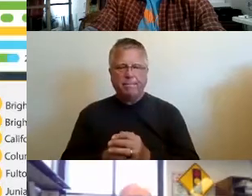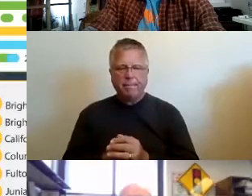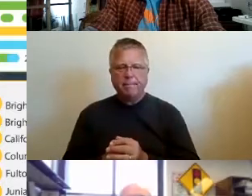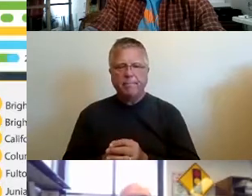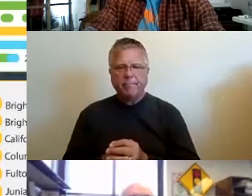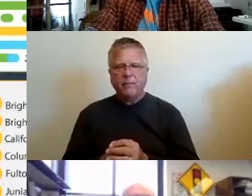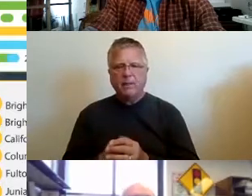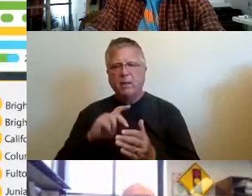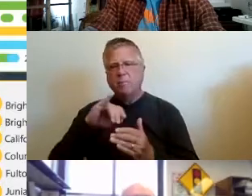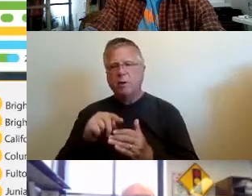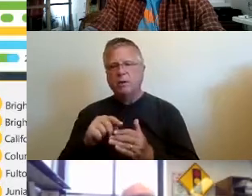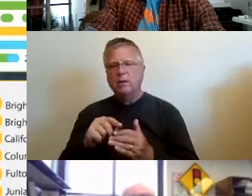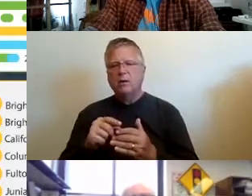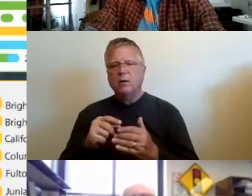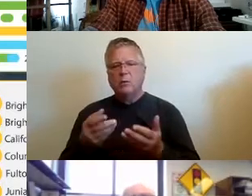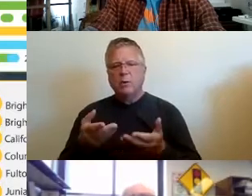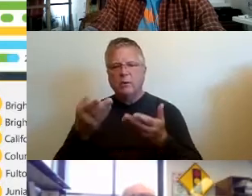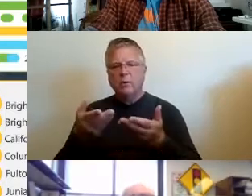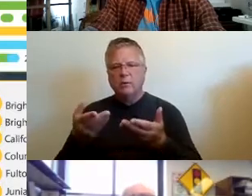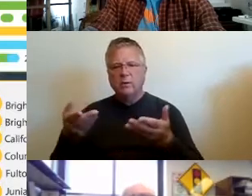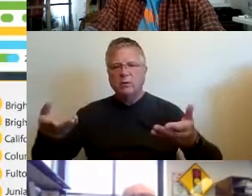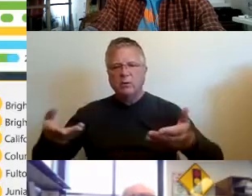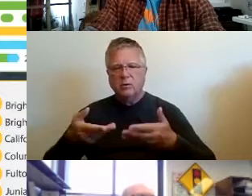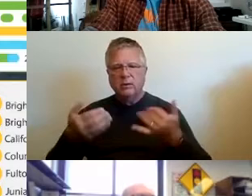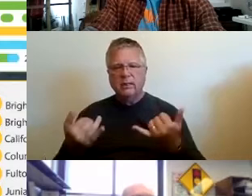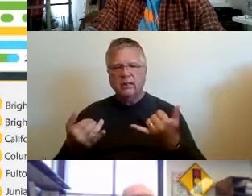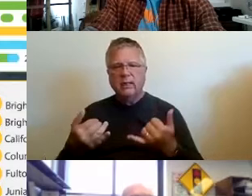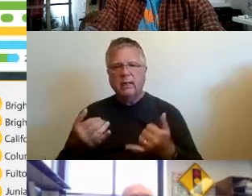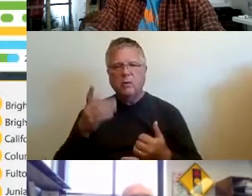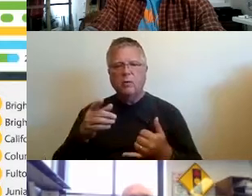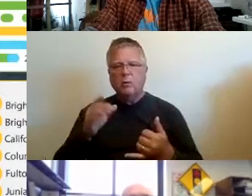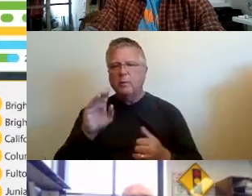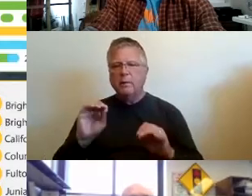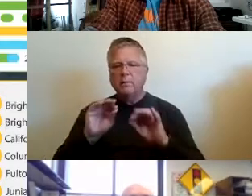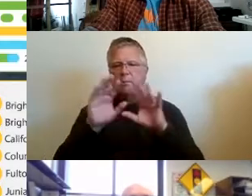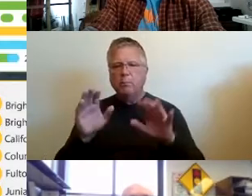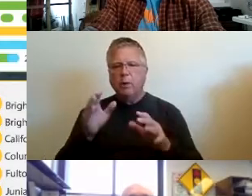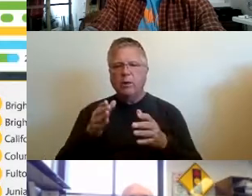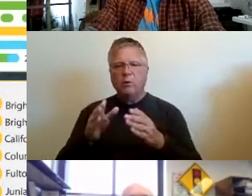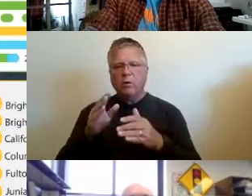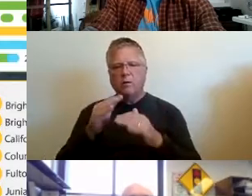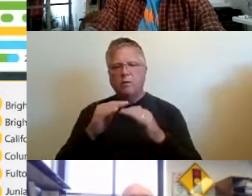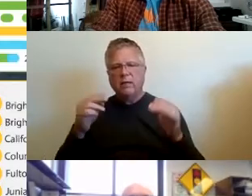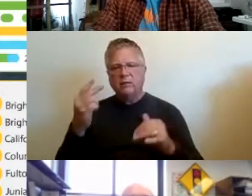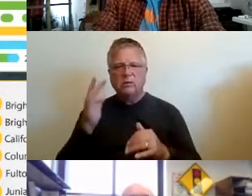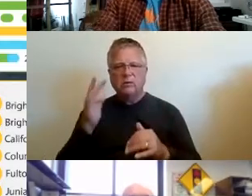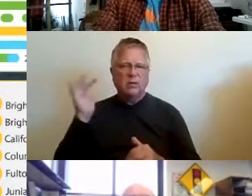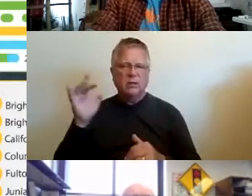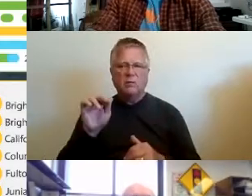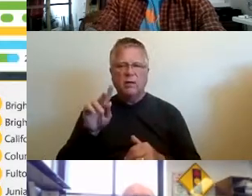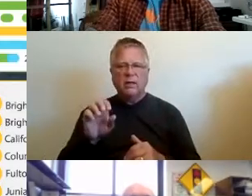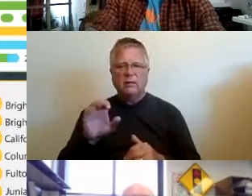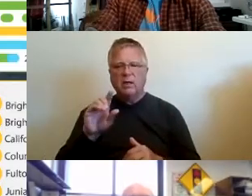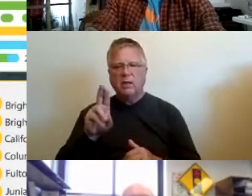The project that we are going to introduce today, they will be Brighton Road Phase 2, California Avenue, Columbus